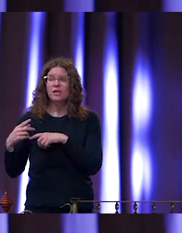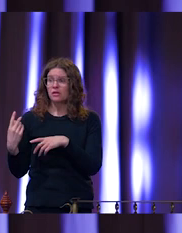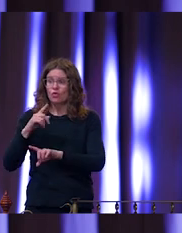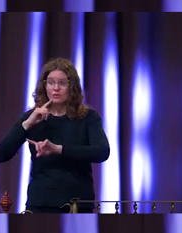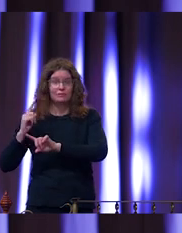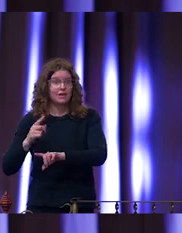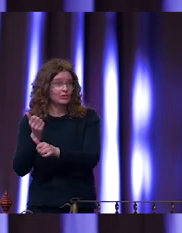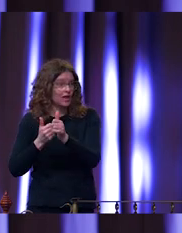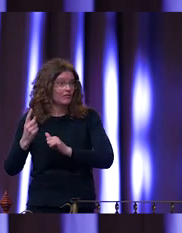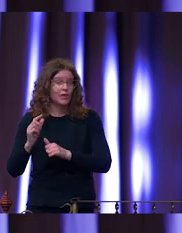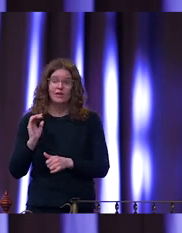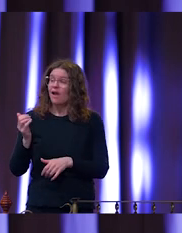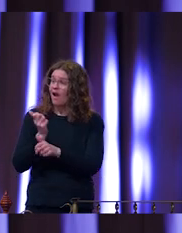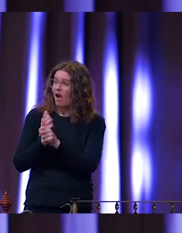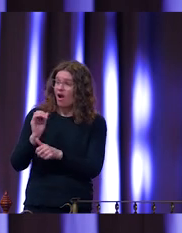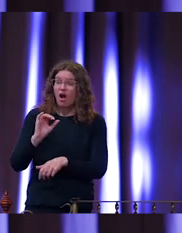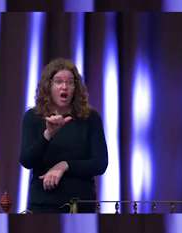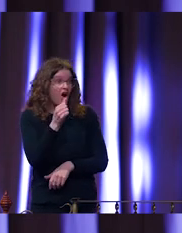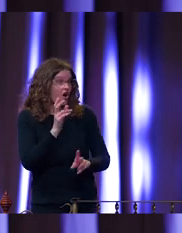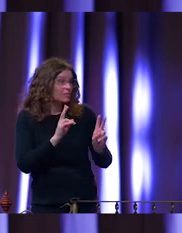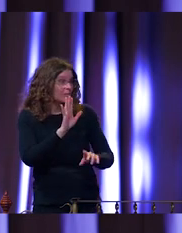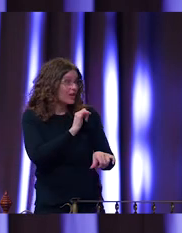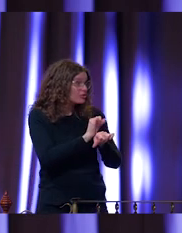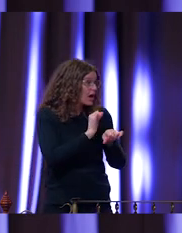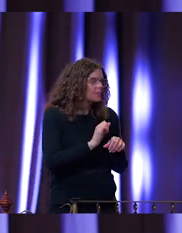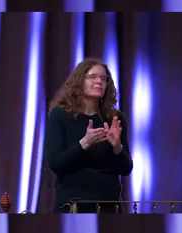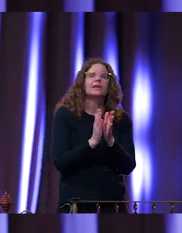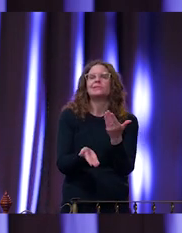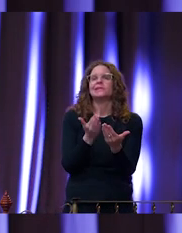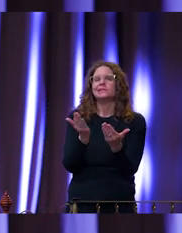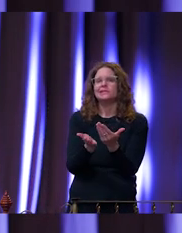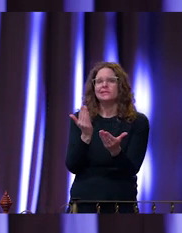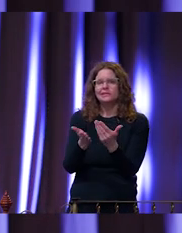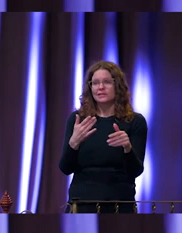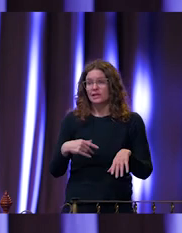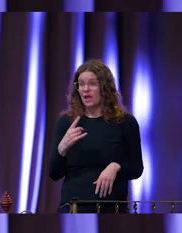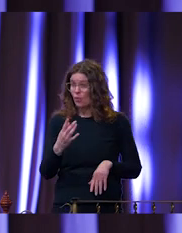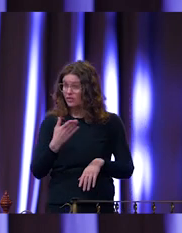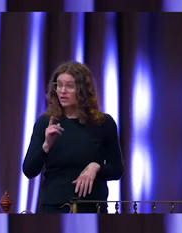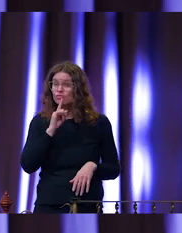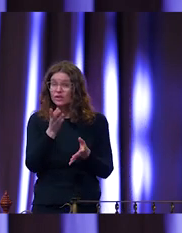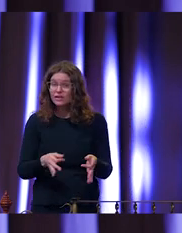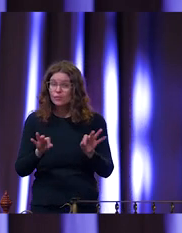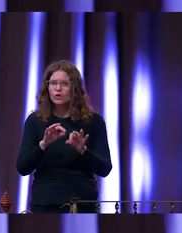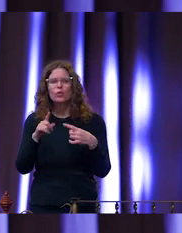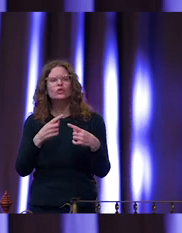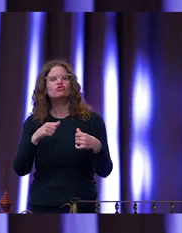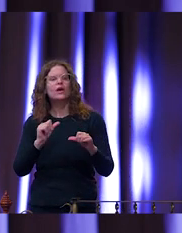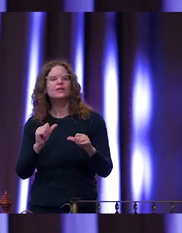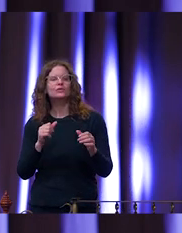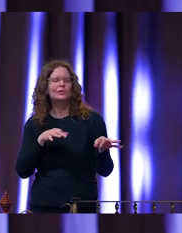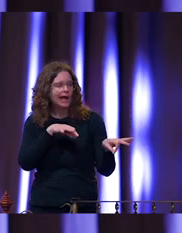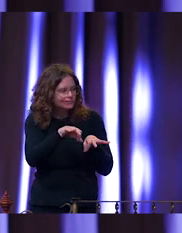anybody else's job easier. And especially, one of the things that's really helpful when you're trying to present the case in philanthropy for